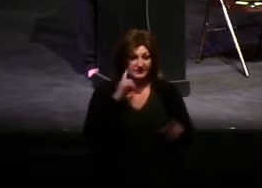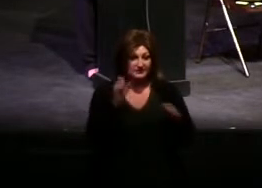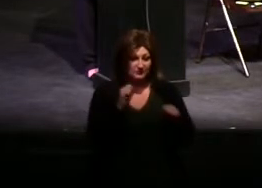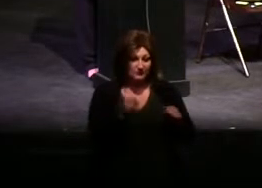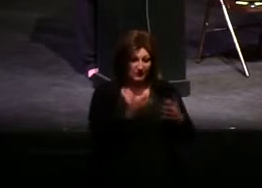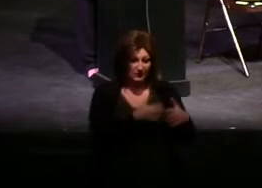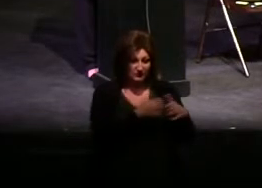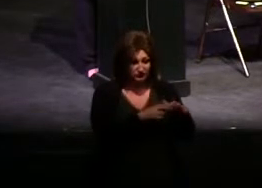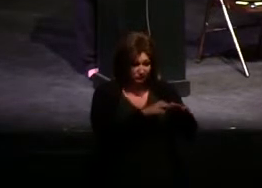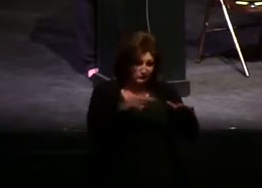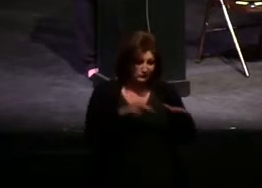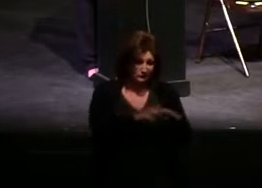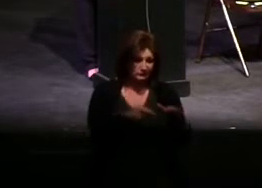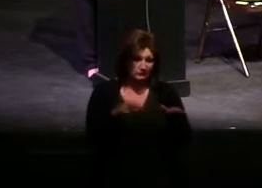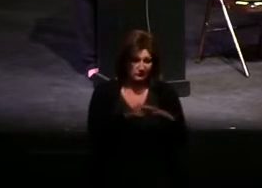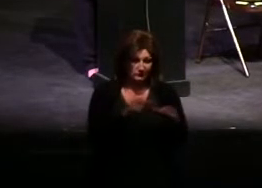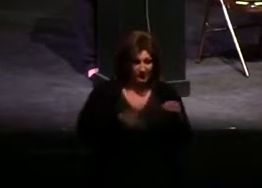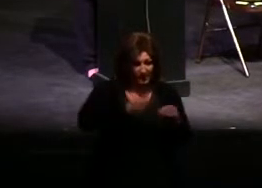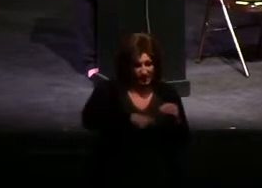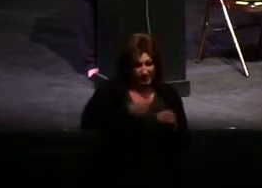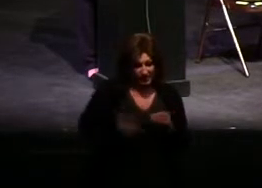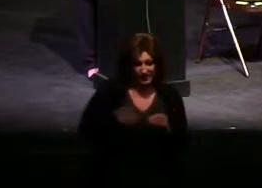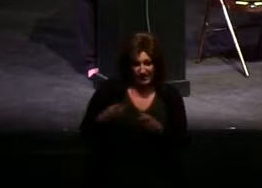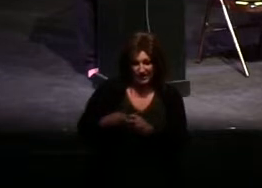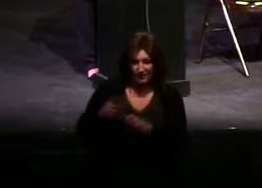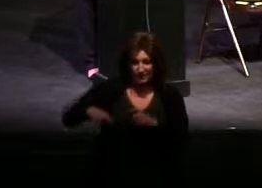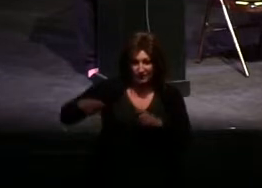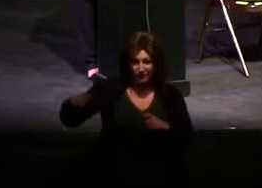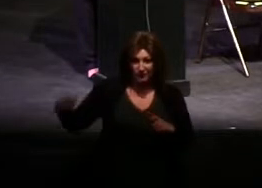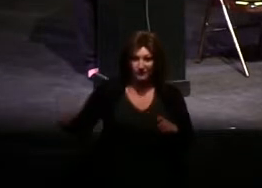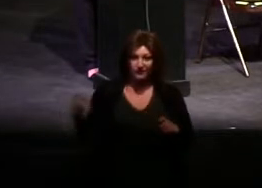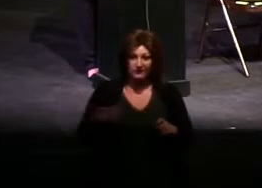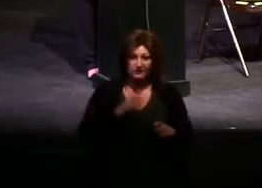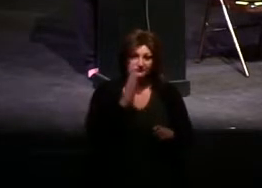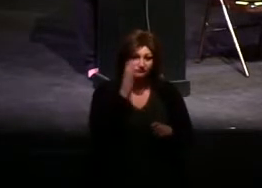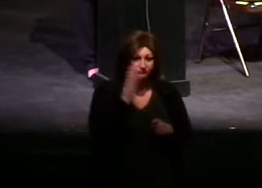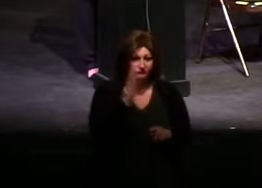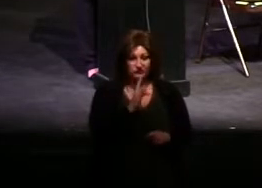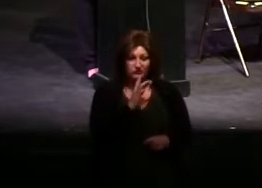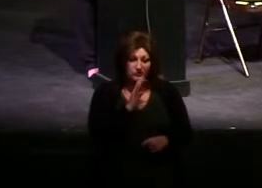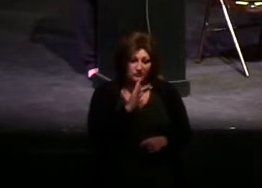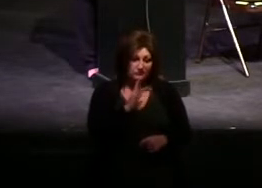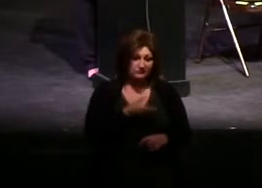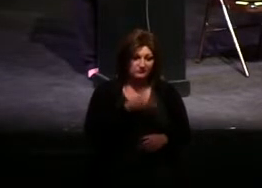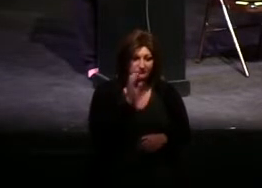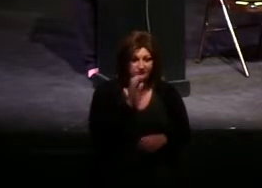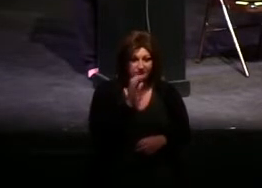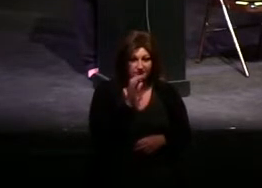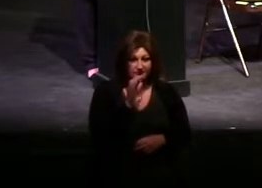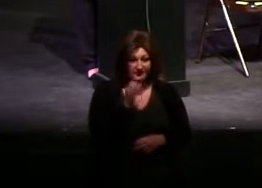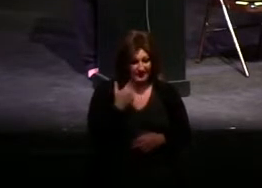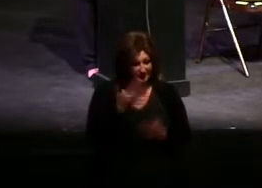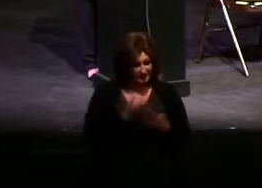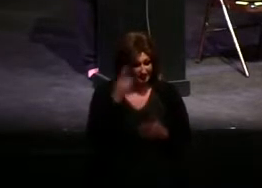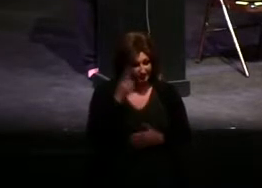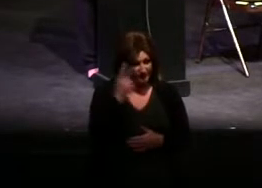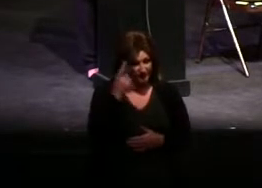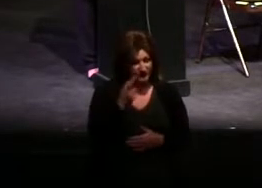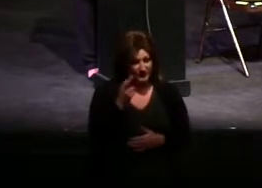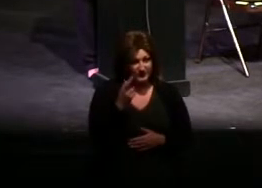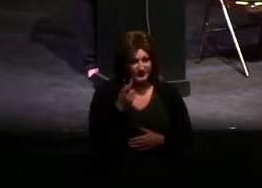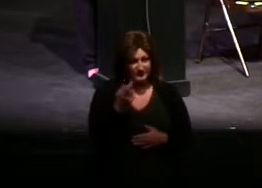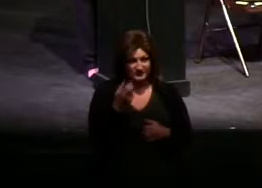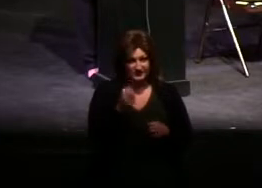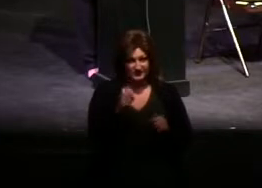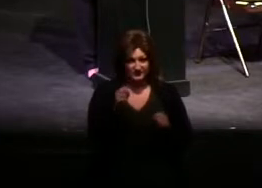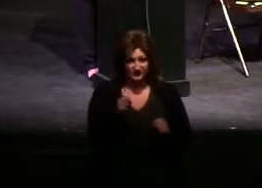up electrical cords. Gall and Brazos watch him work and talk about learning to read music. For some reason, Brazos is trying to